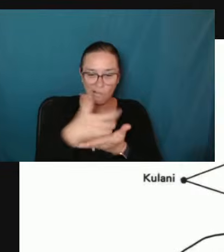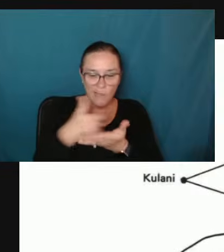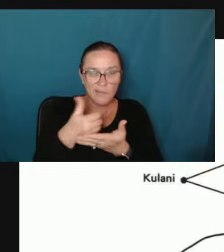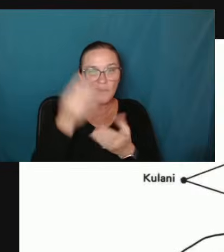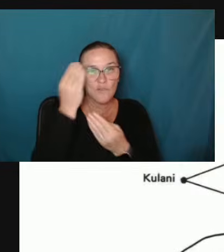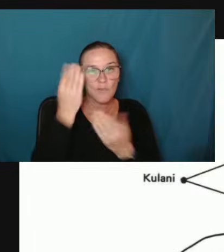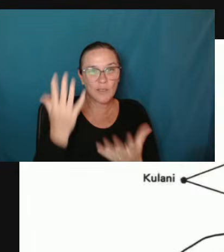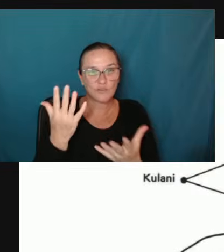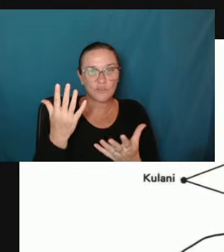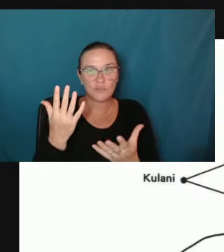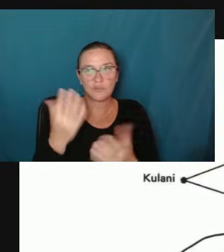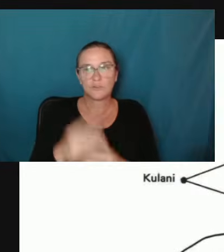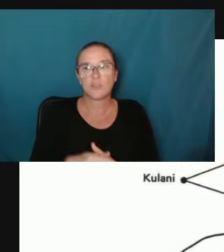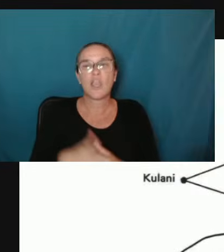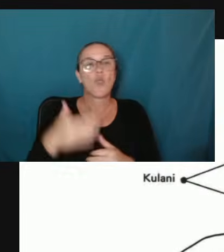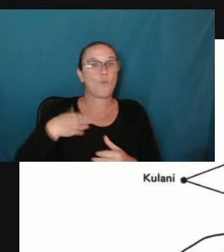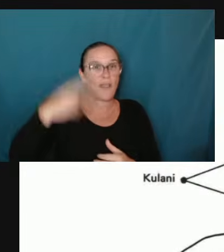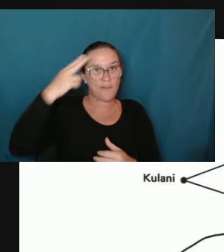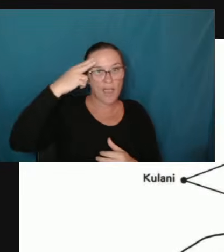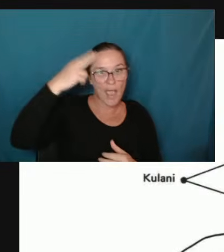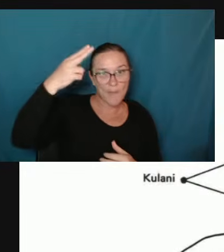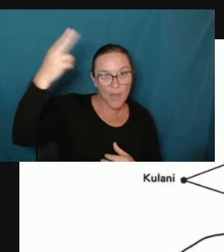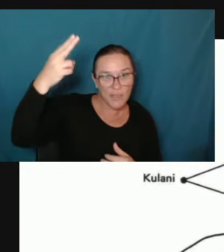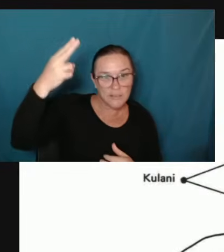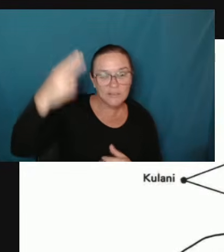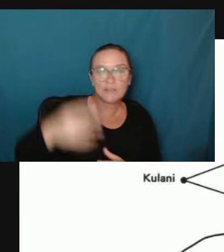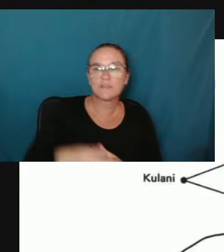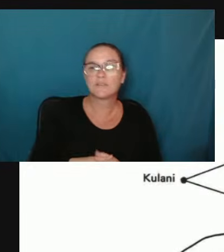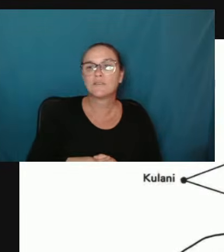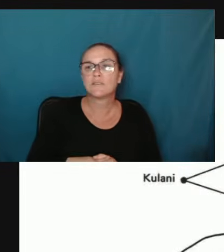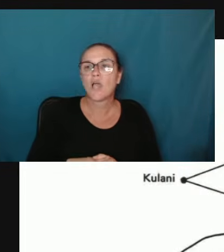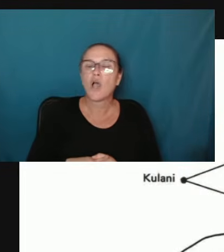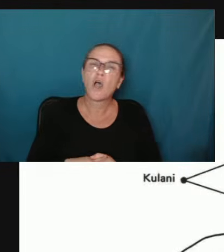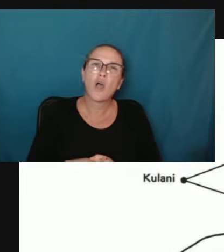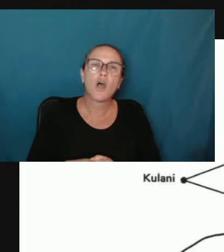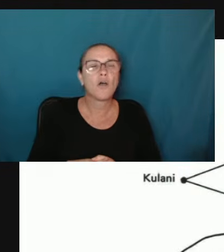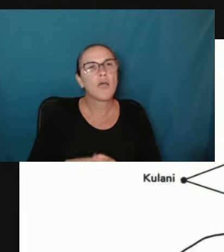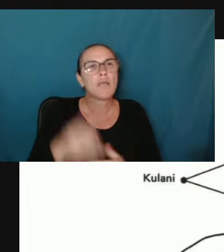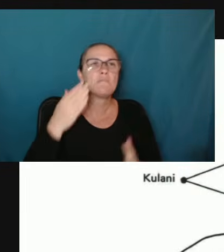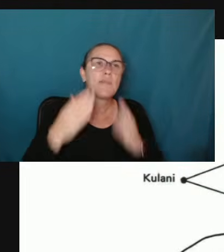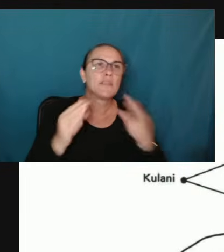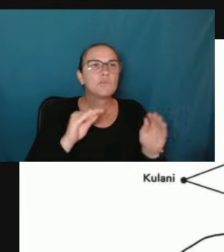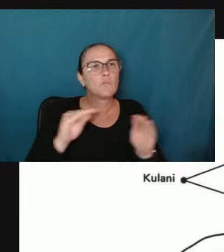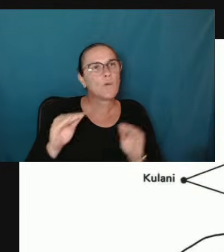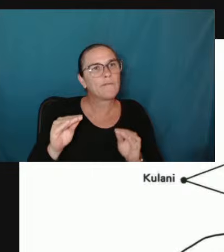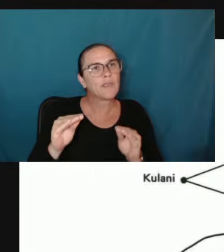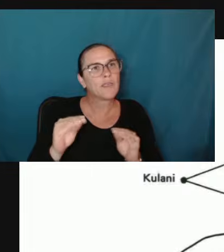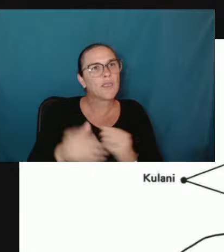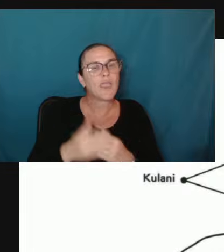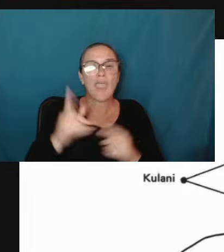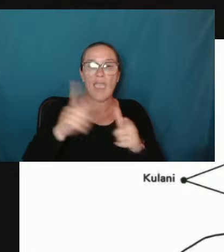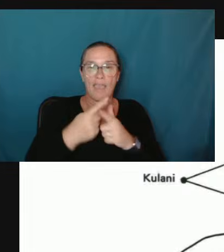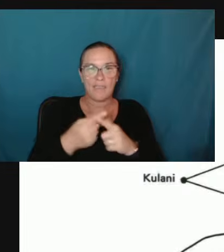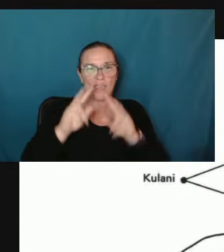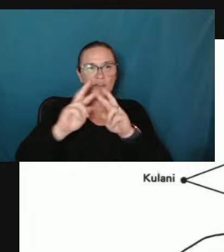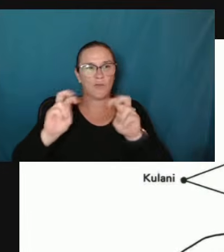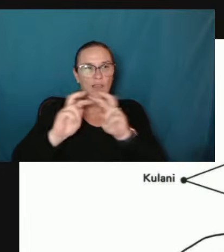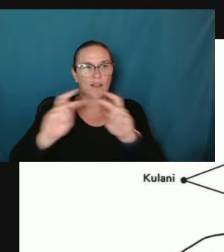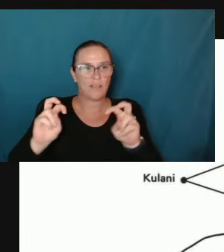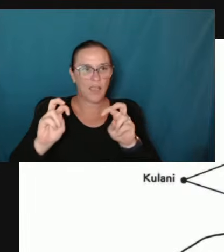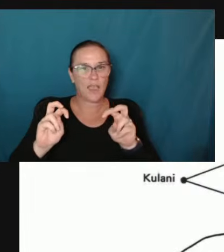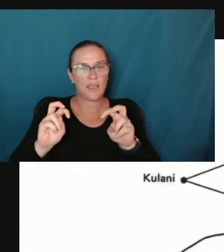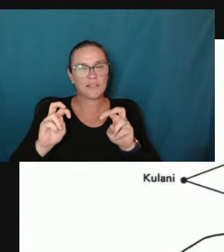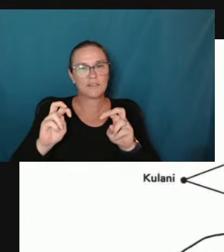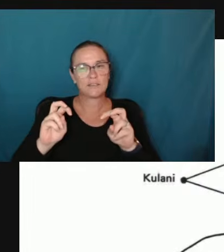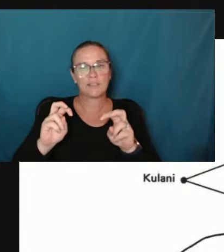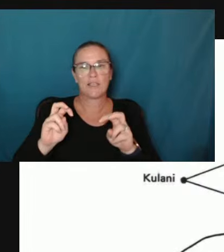this hypothesis, which is like, oh, maybe things are moving. And then you start analyzing existing data. So Don went back